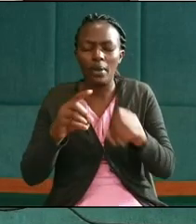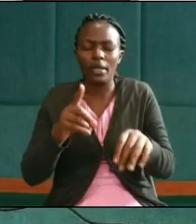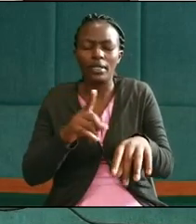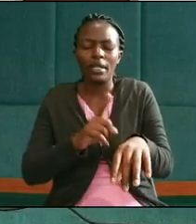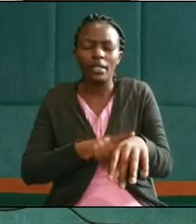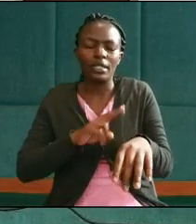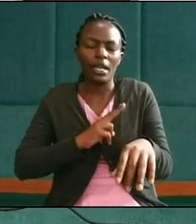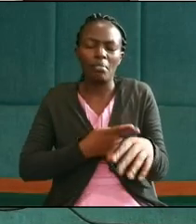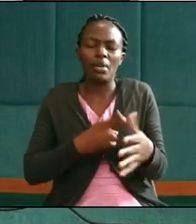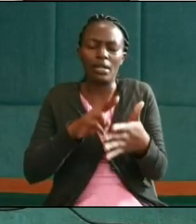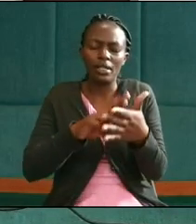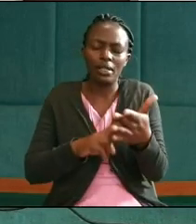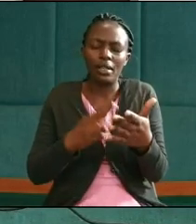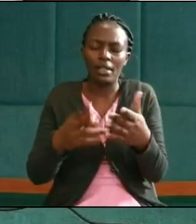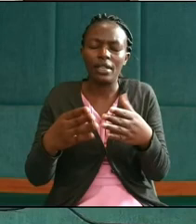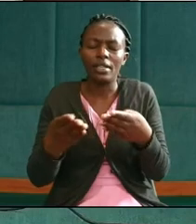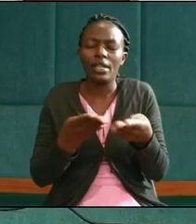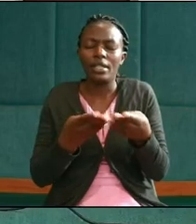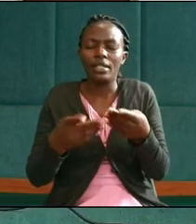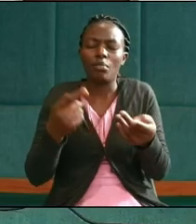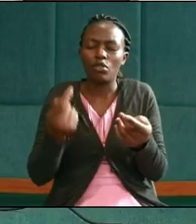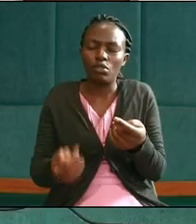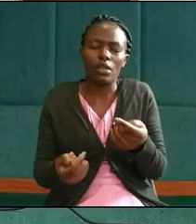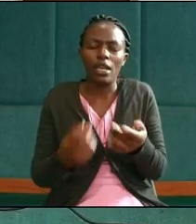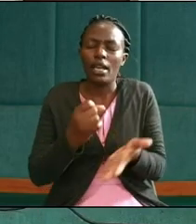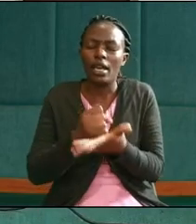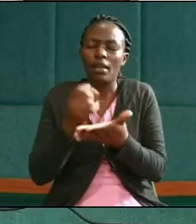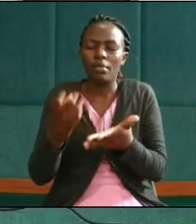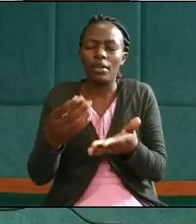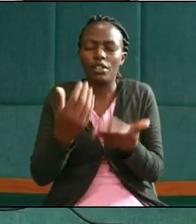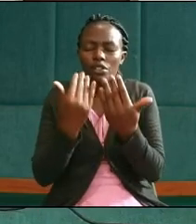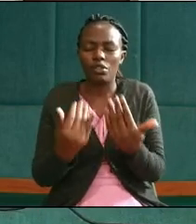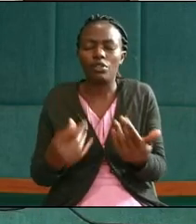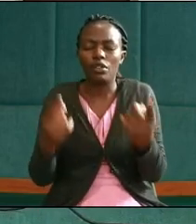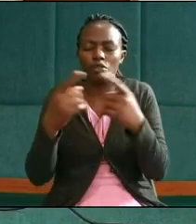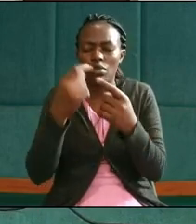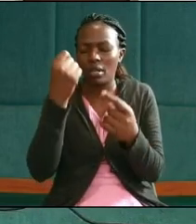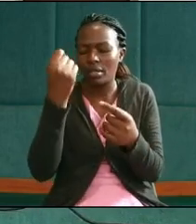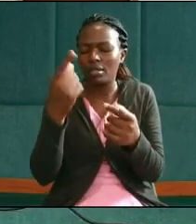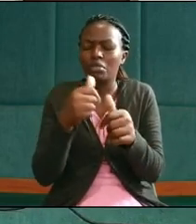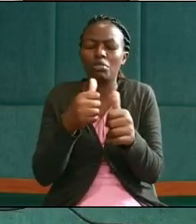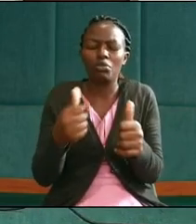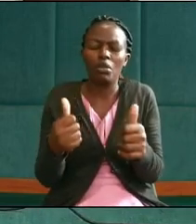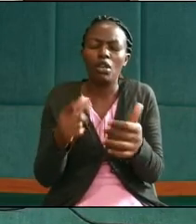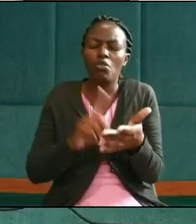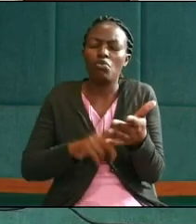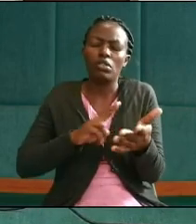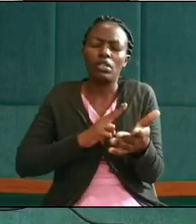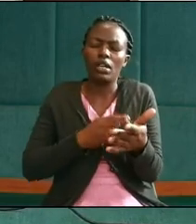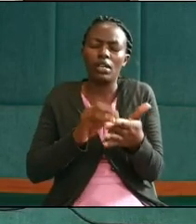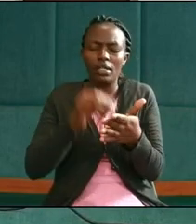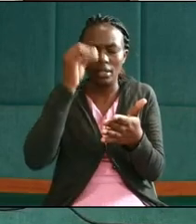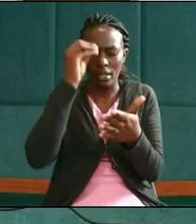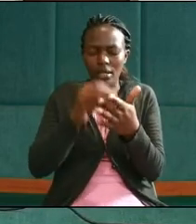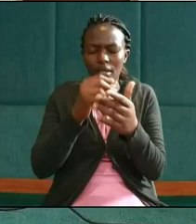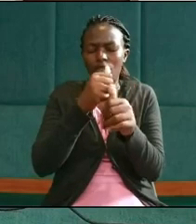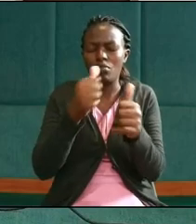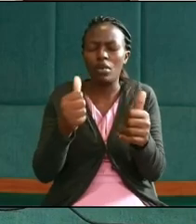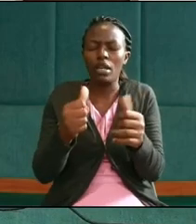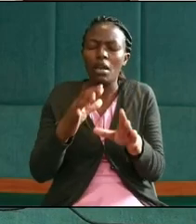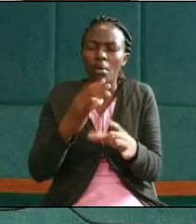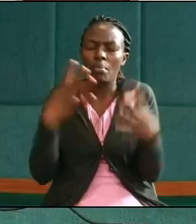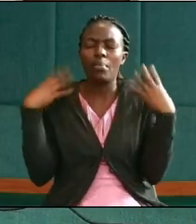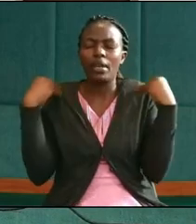learn our children's sermon for today. Help the children to understand what we are learning today and put it to practice.